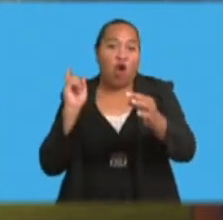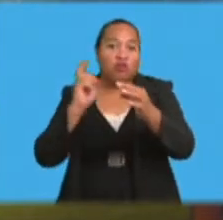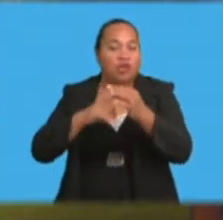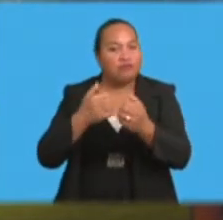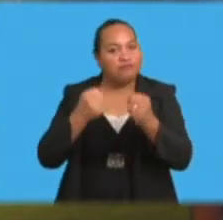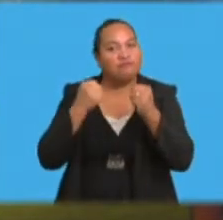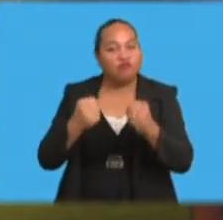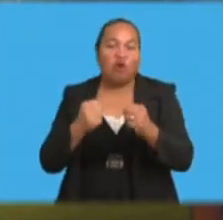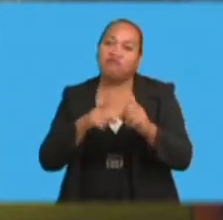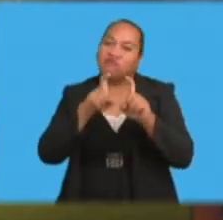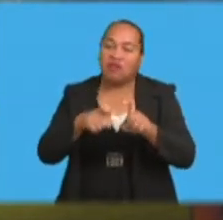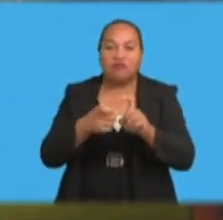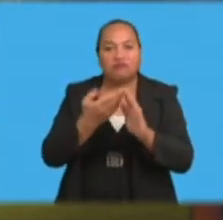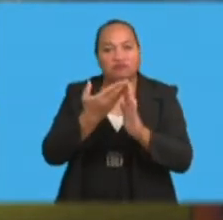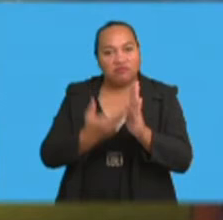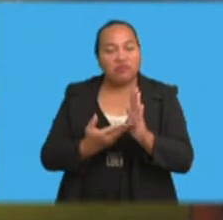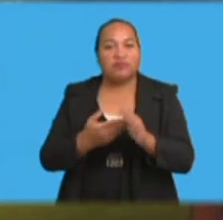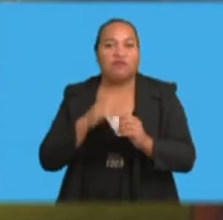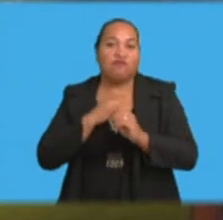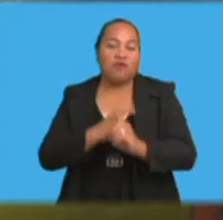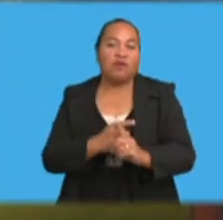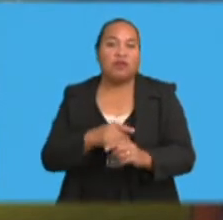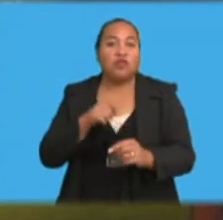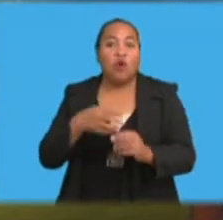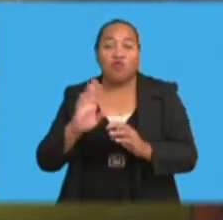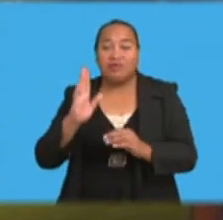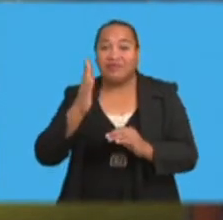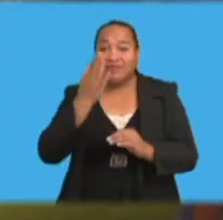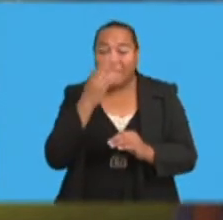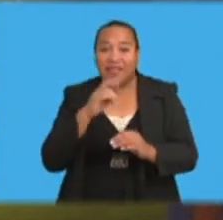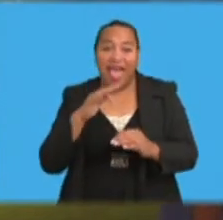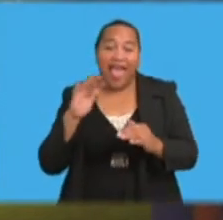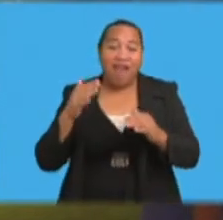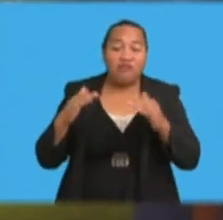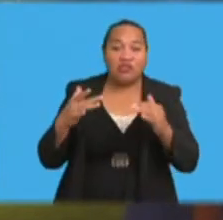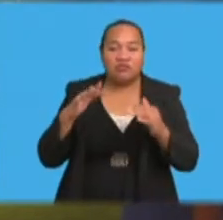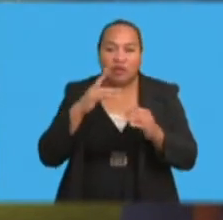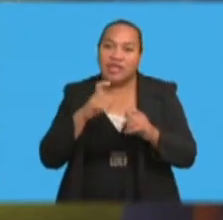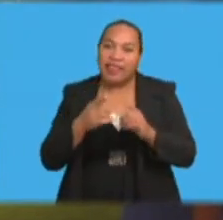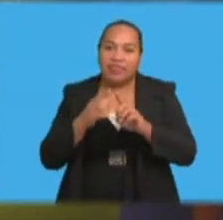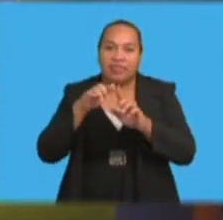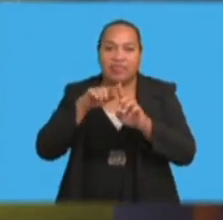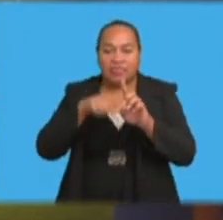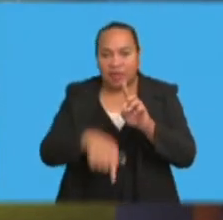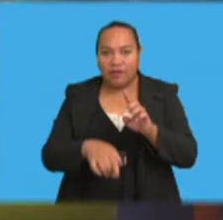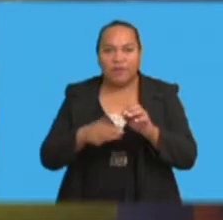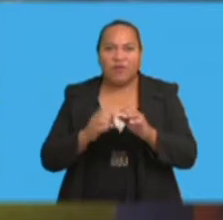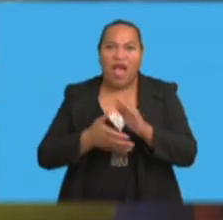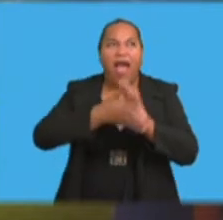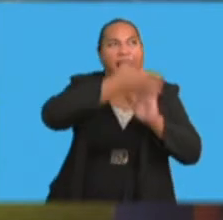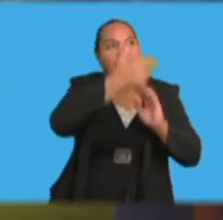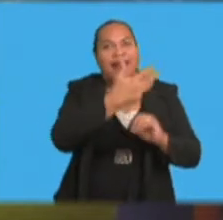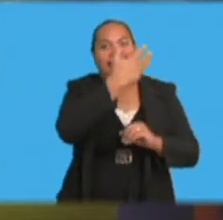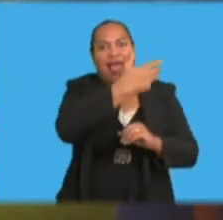intact. As a result, Madam Speaker, average lending rates have declined to historically low levels, from a high of